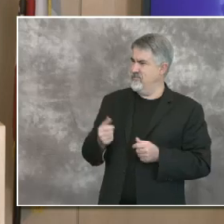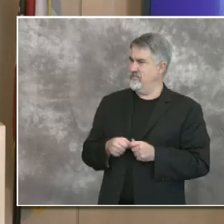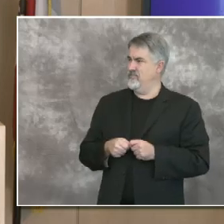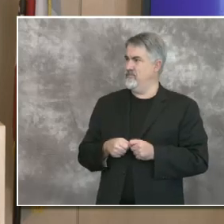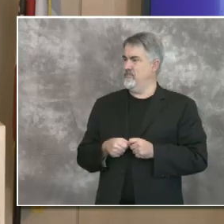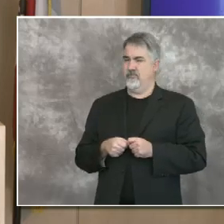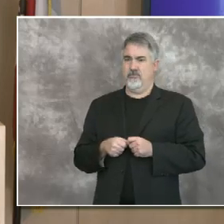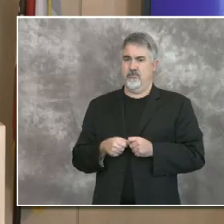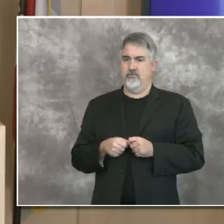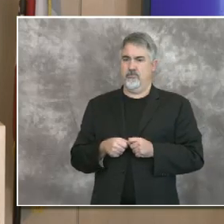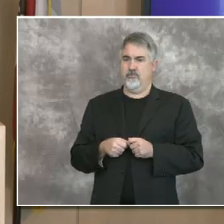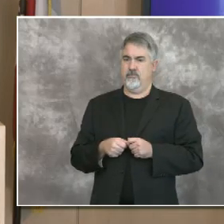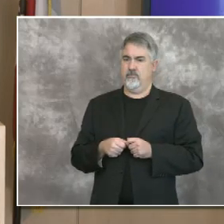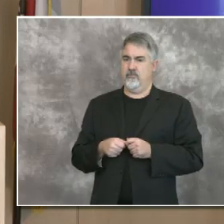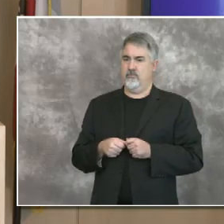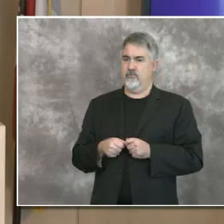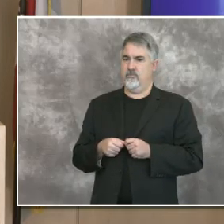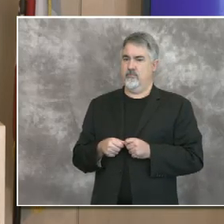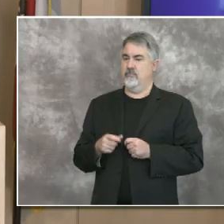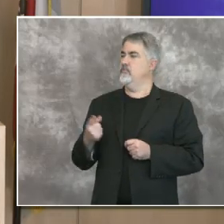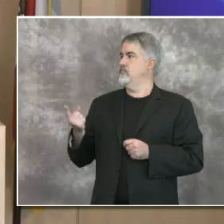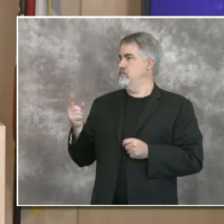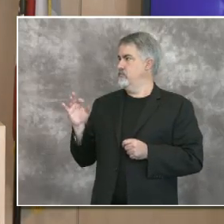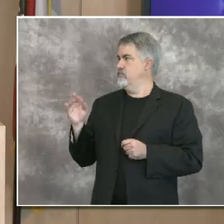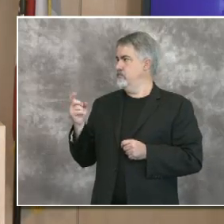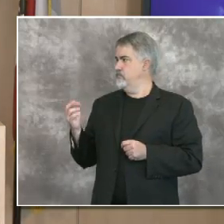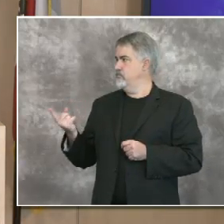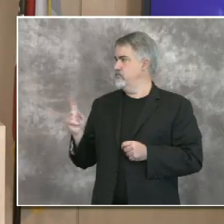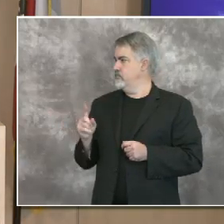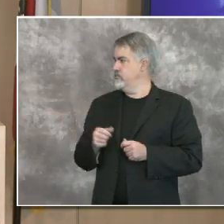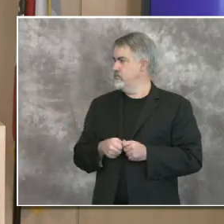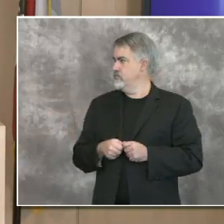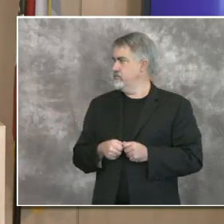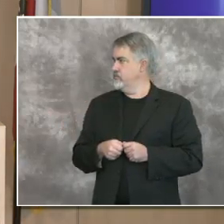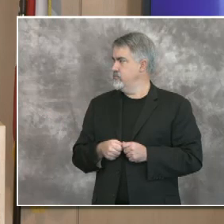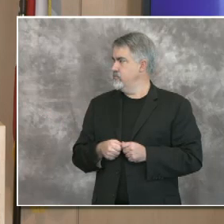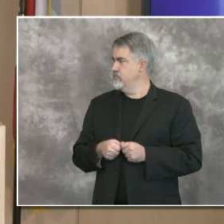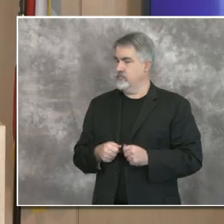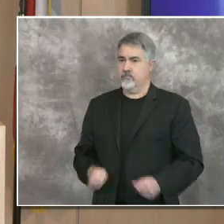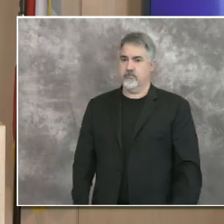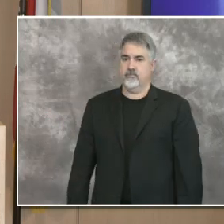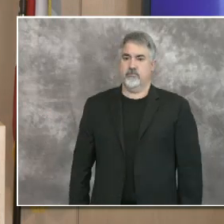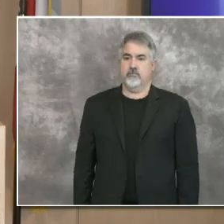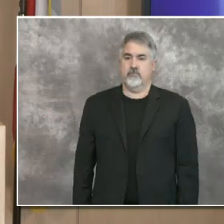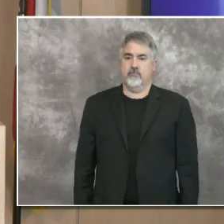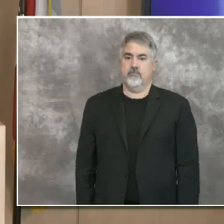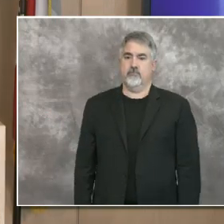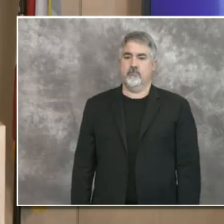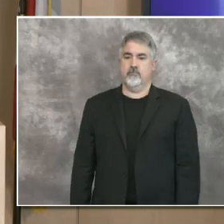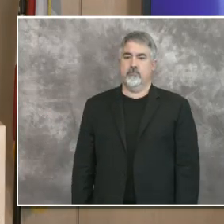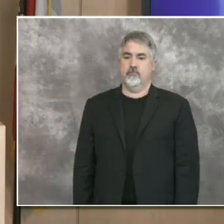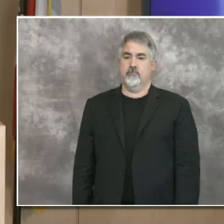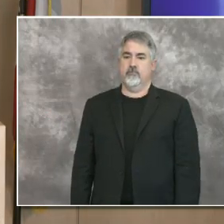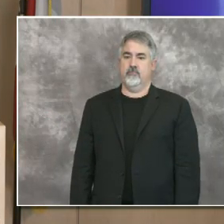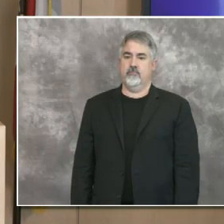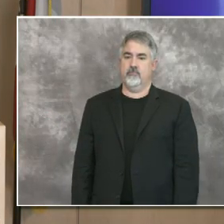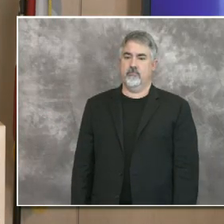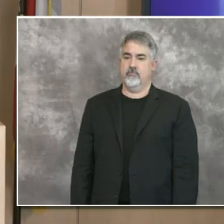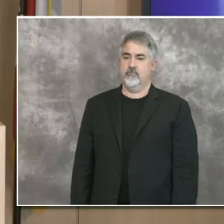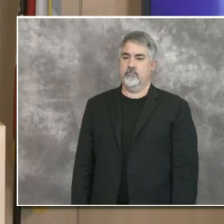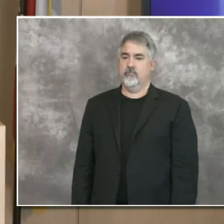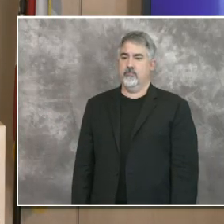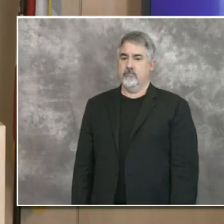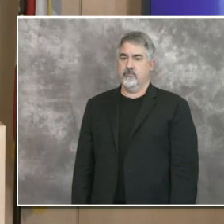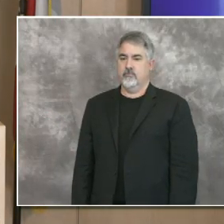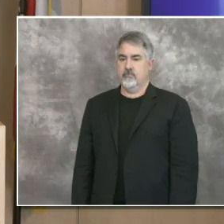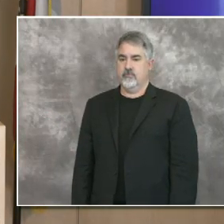that, but we'll go ahead and ask him to follow up on it. Thank you. The number, it is available